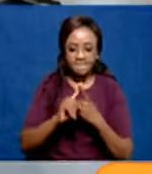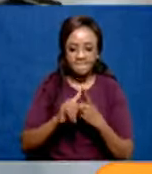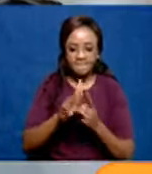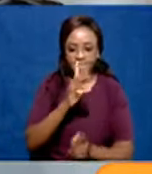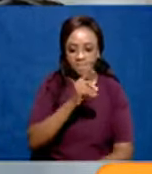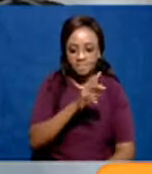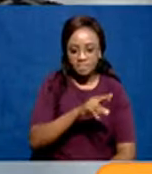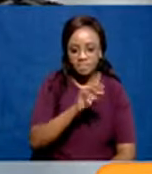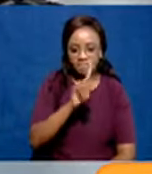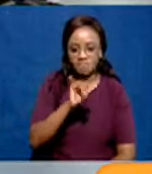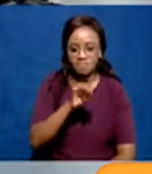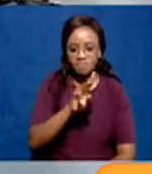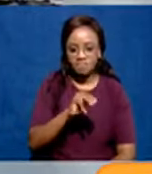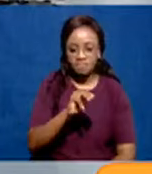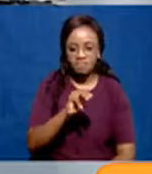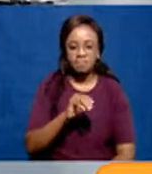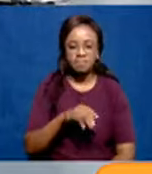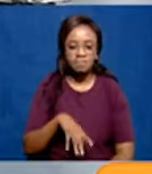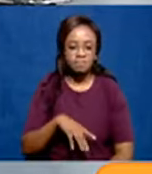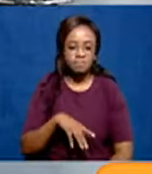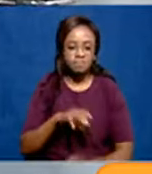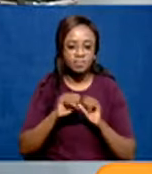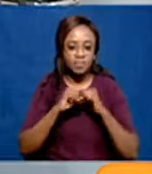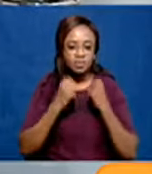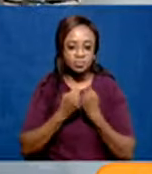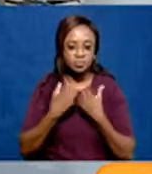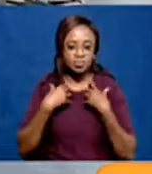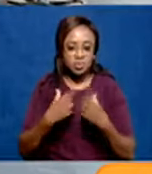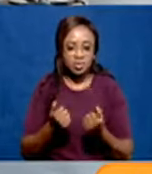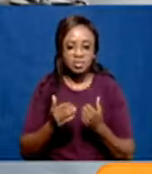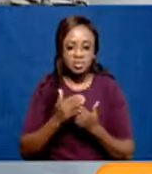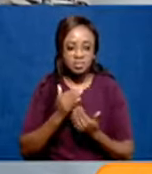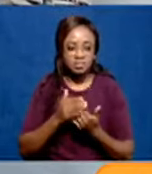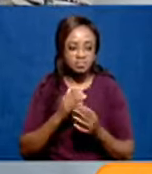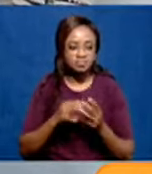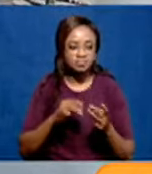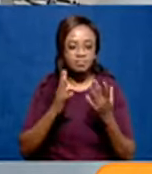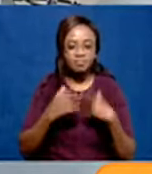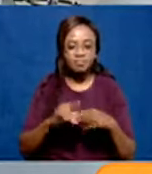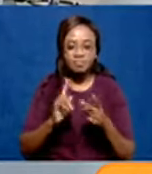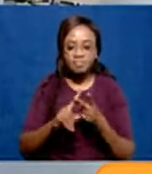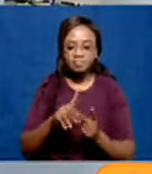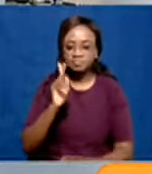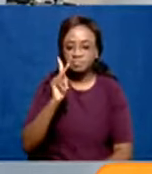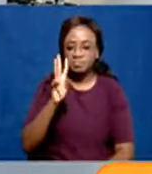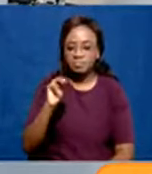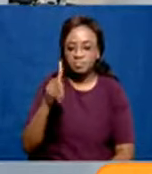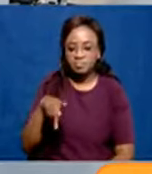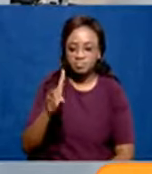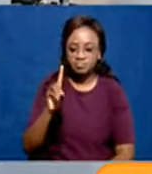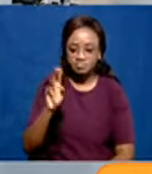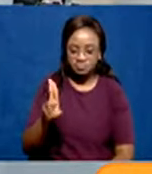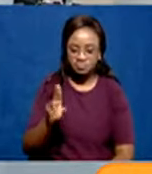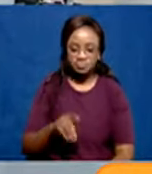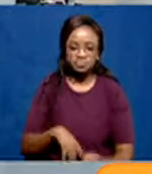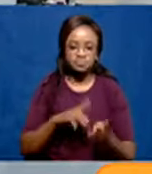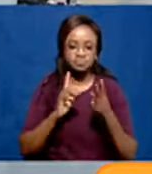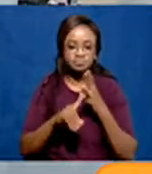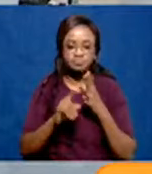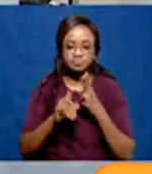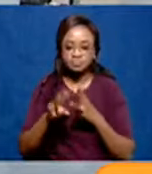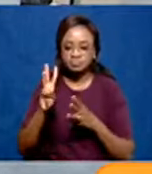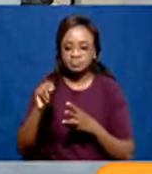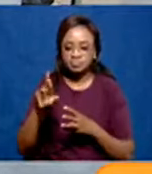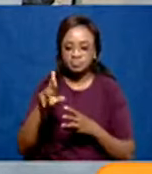Social Health Authority. Thank you very much for making time. Dr. Davji Atela, Secretary General, KMPDU. Thank you very much for making time. Mary